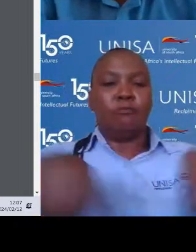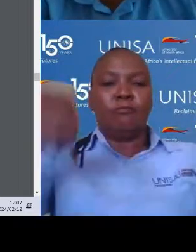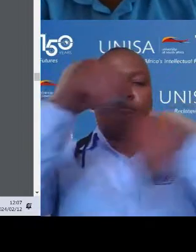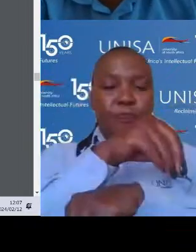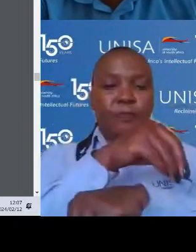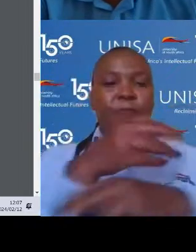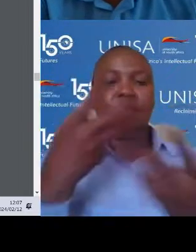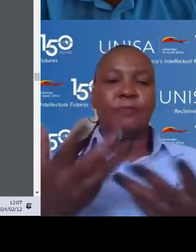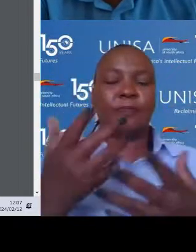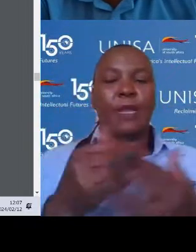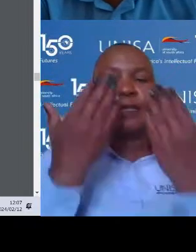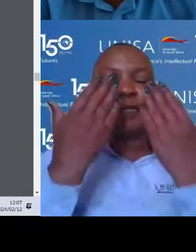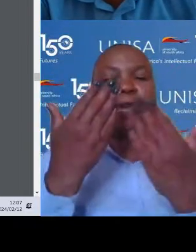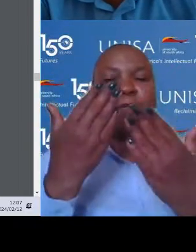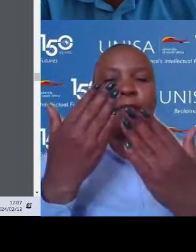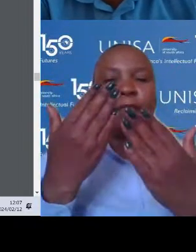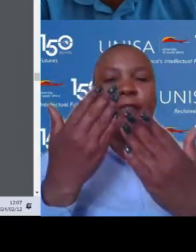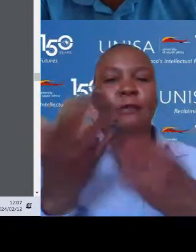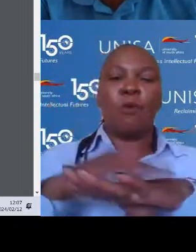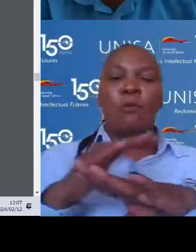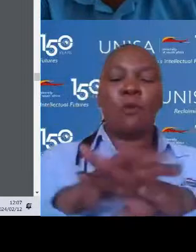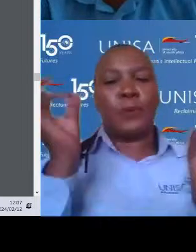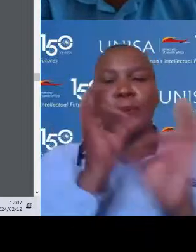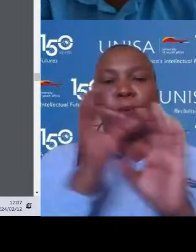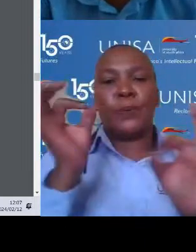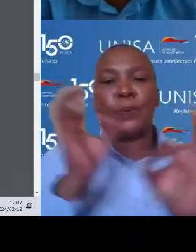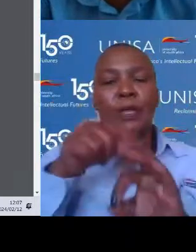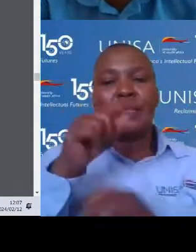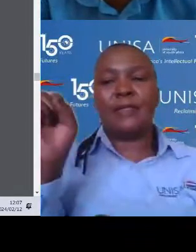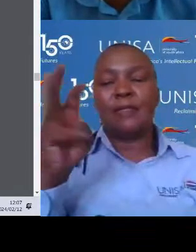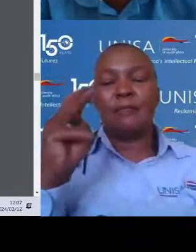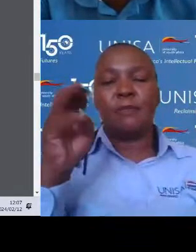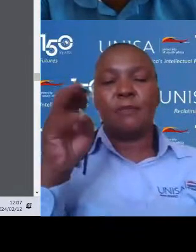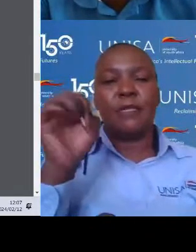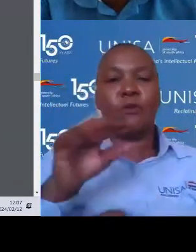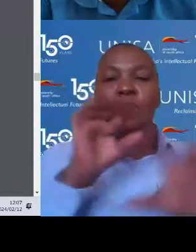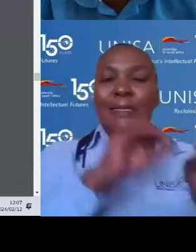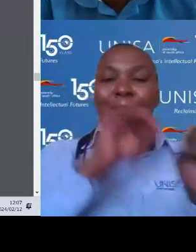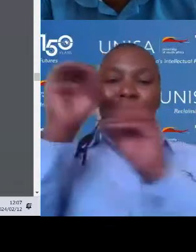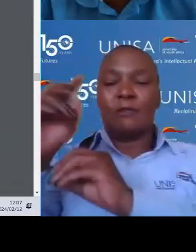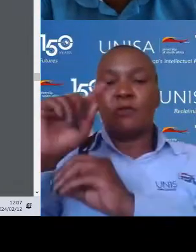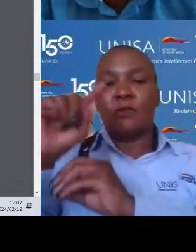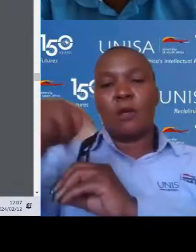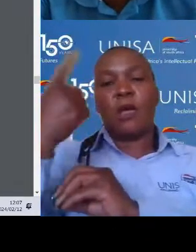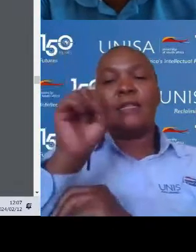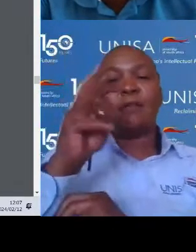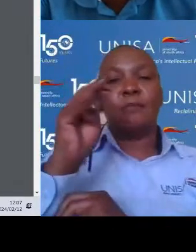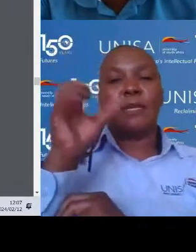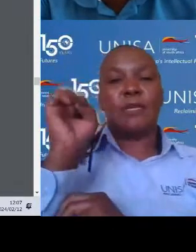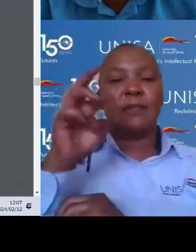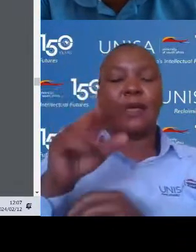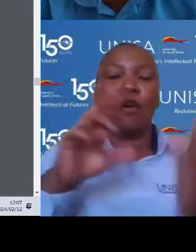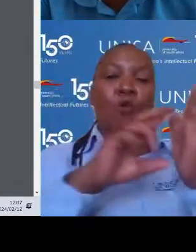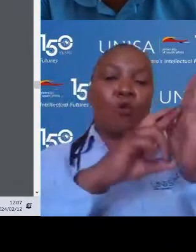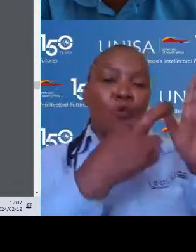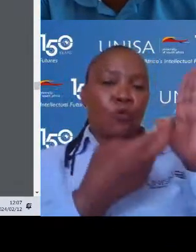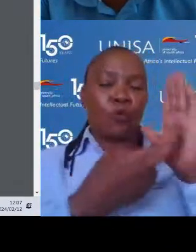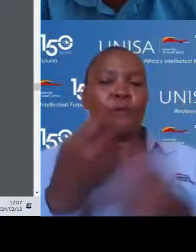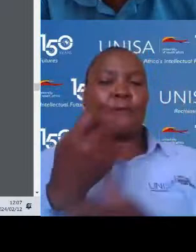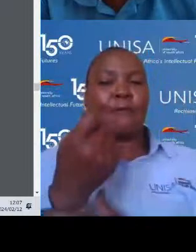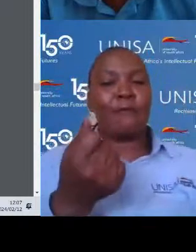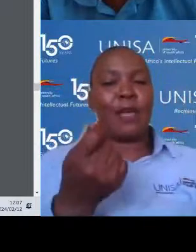study any further in this semester, you want to transfer to the next semester, the rules are there. Finance,